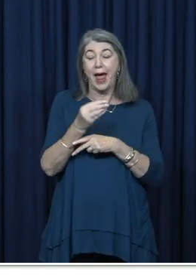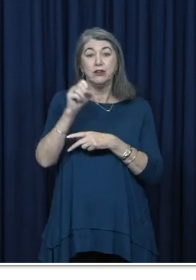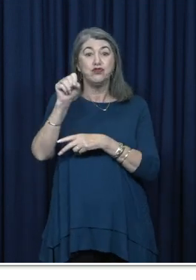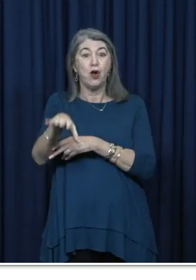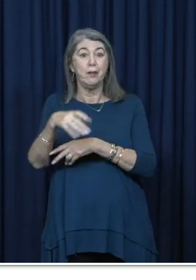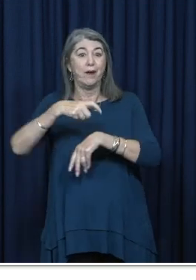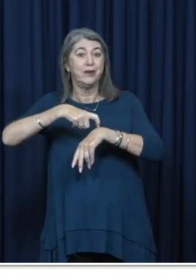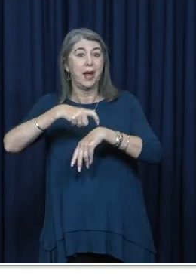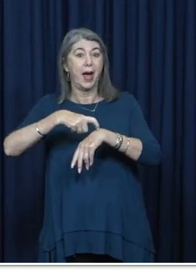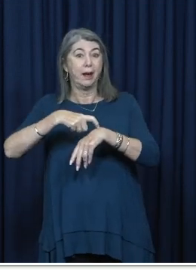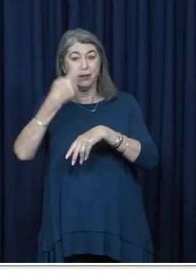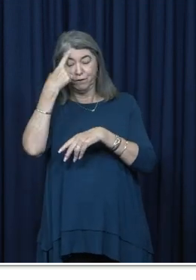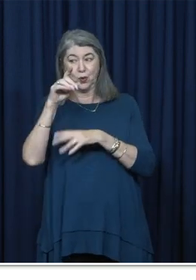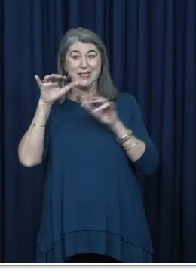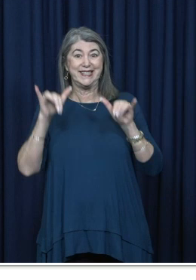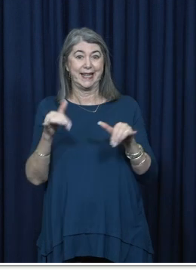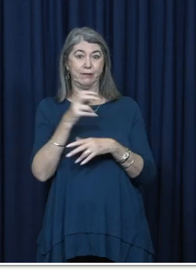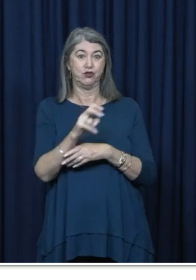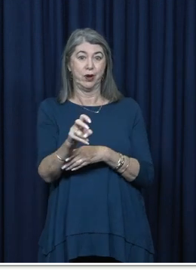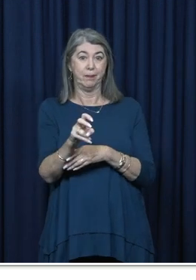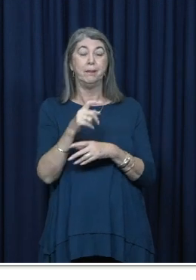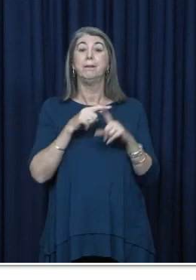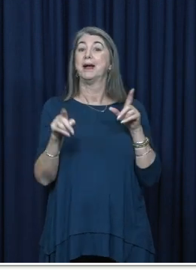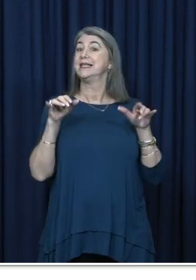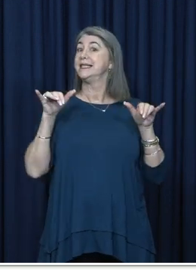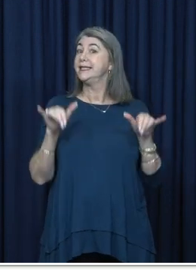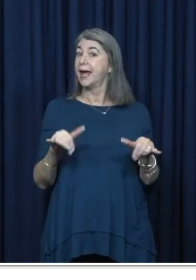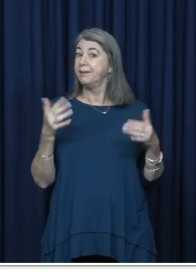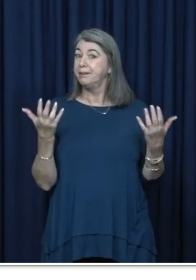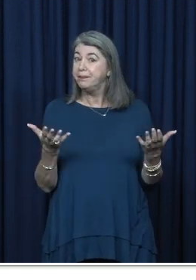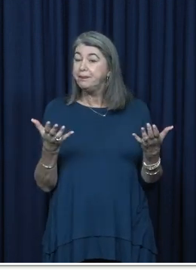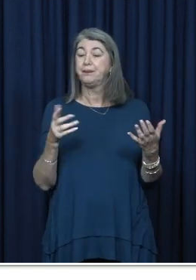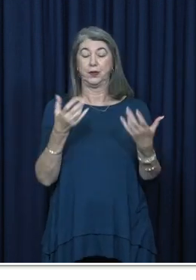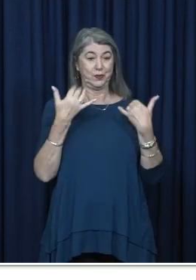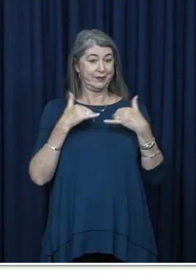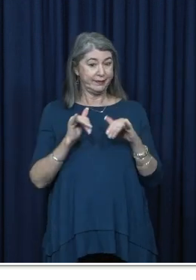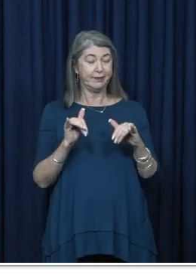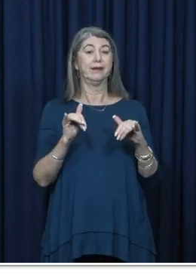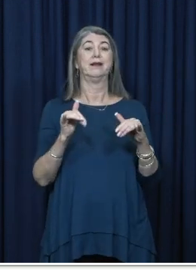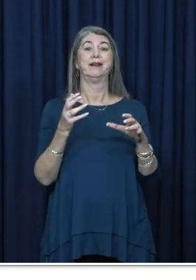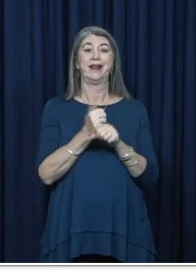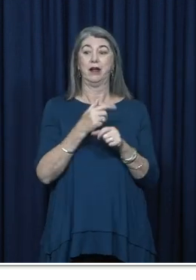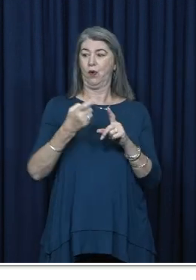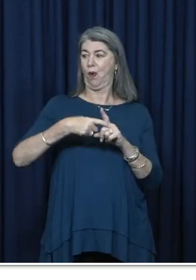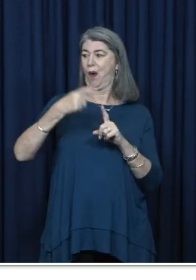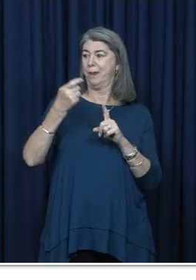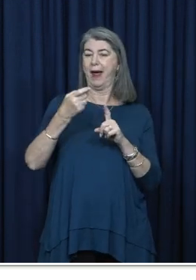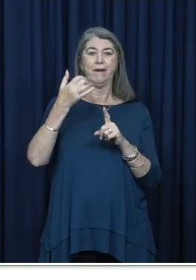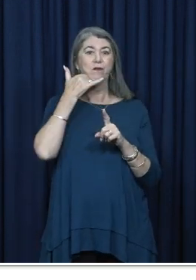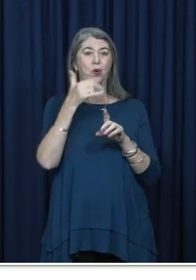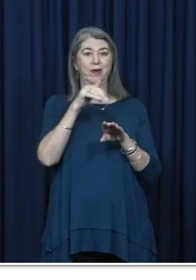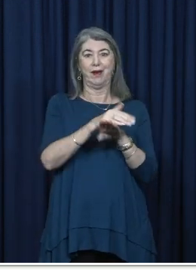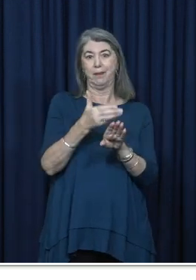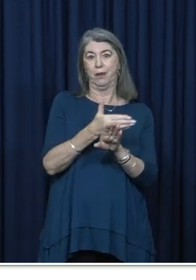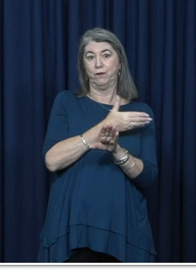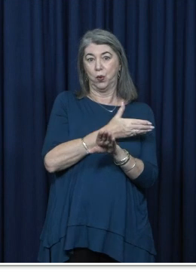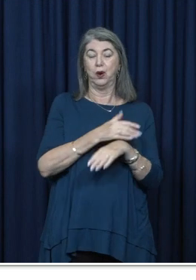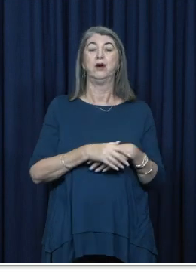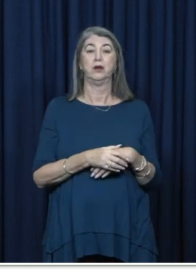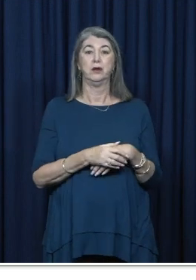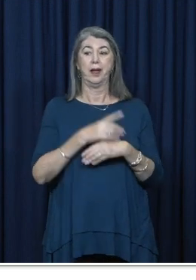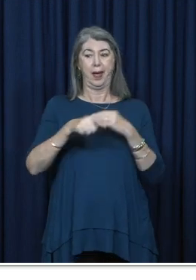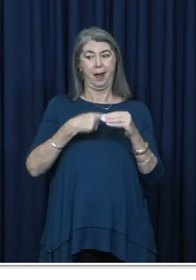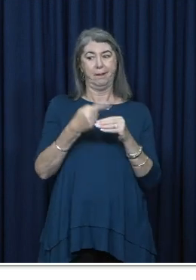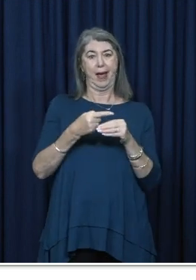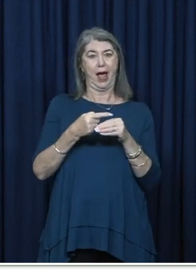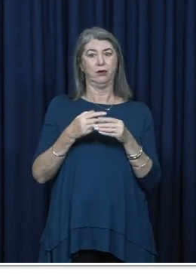drop-off time for the same trip. But what is staying the same is you will still get an automatic phone call the night before about